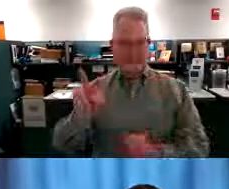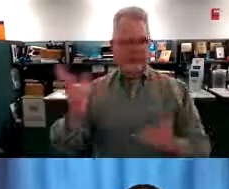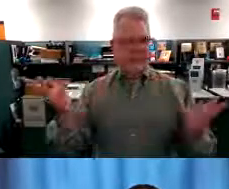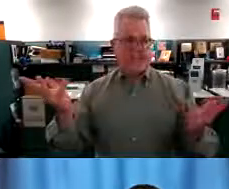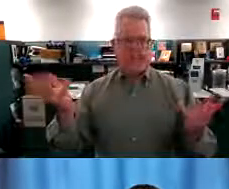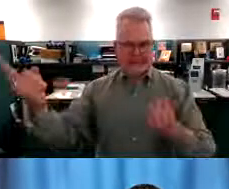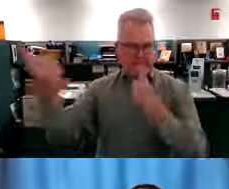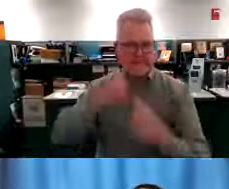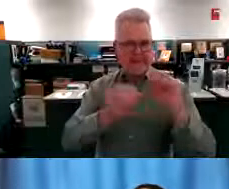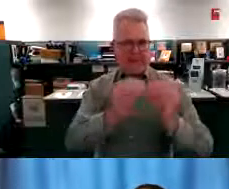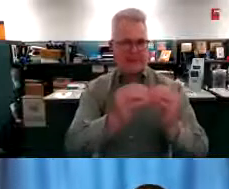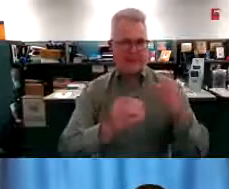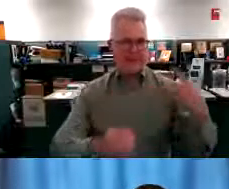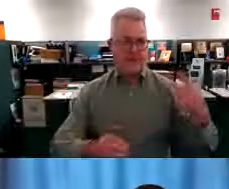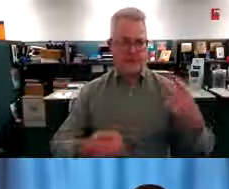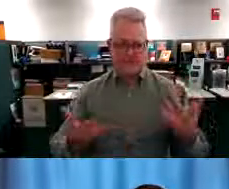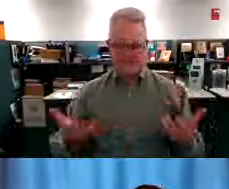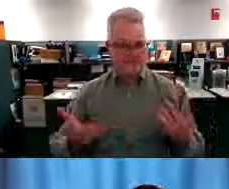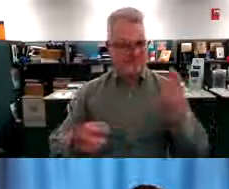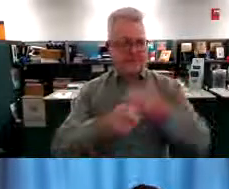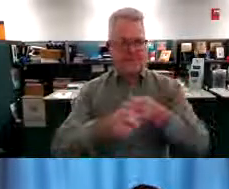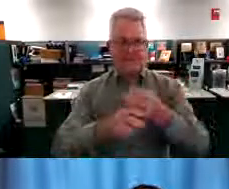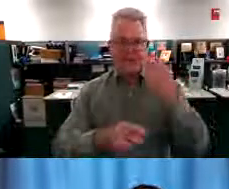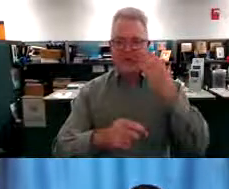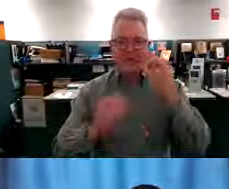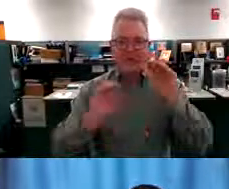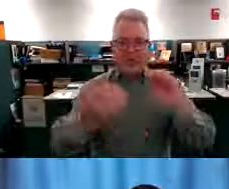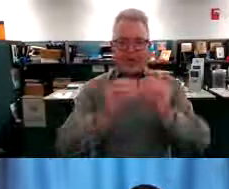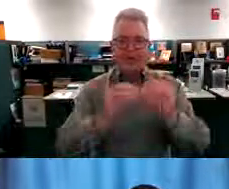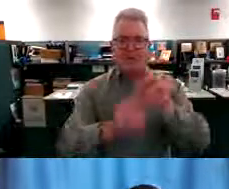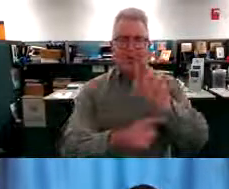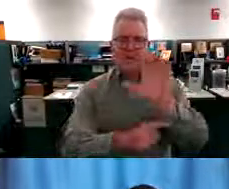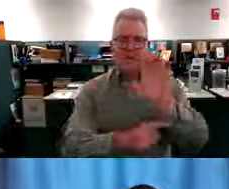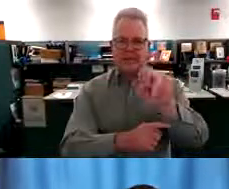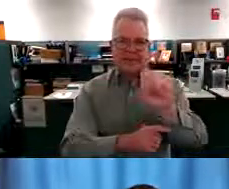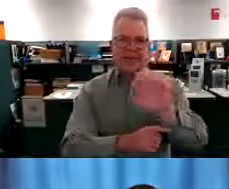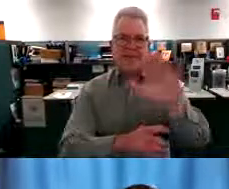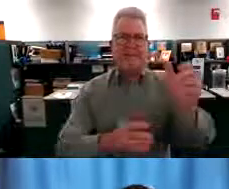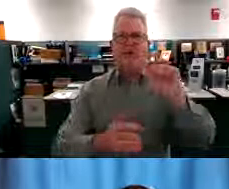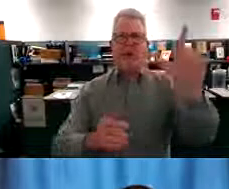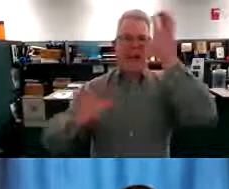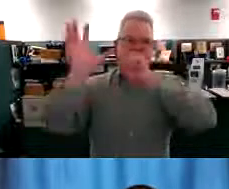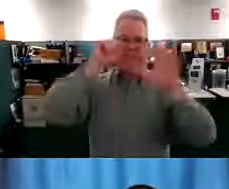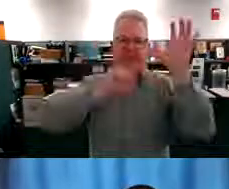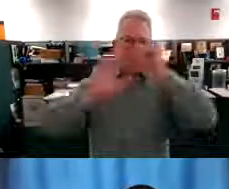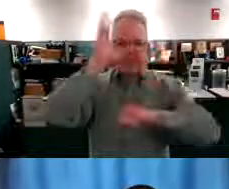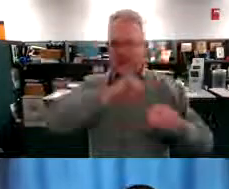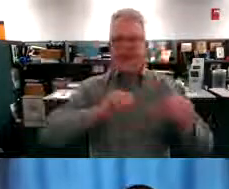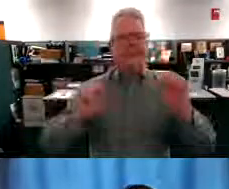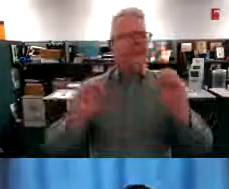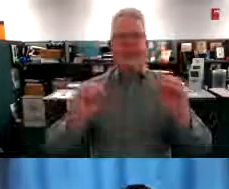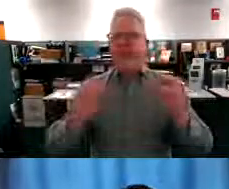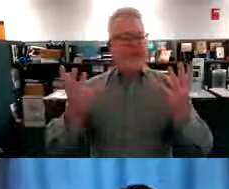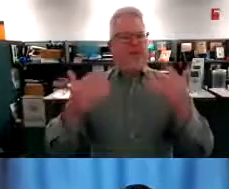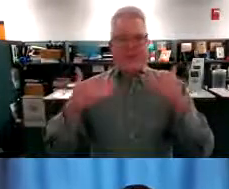at the numbers. But Ernest and I were saying, well, they were asking us for specific numbers, and we said it's really hard to provide numbers.